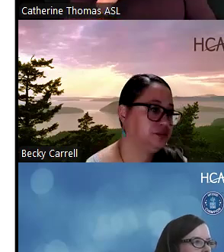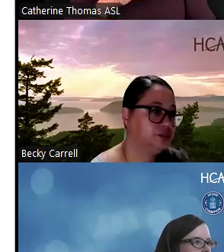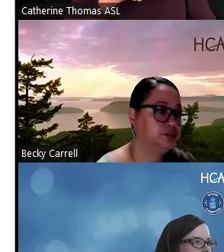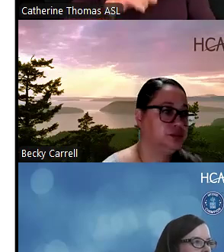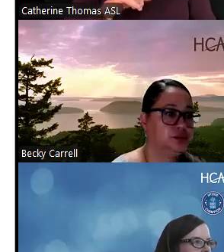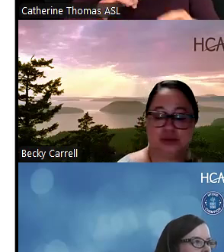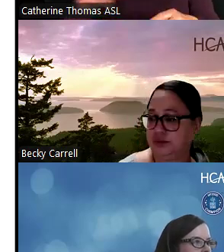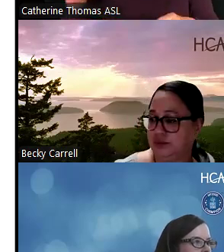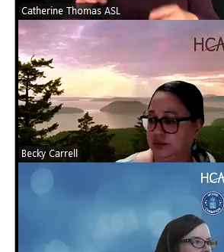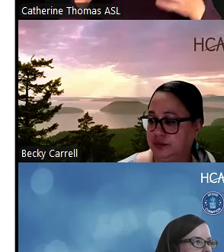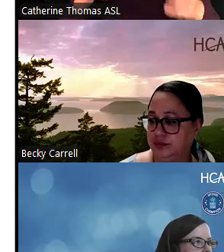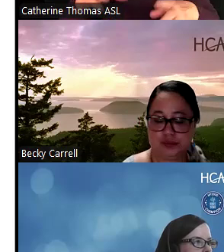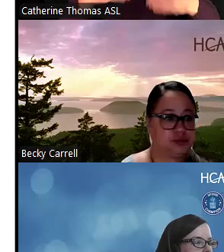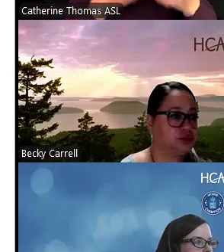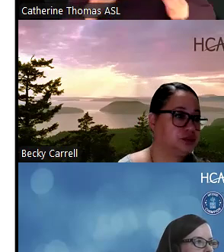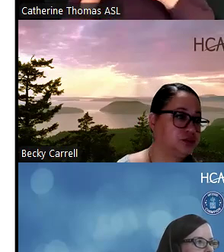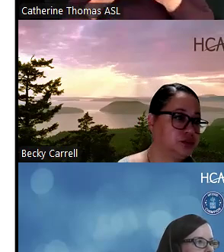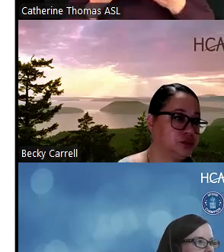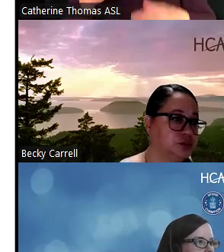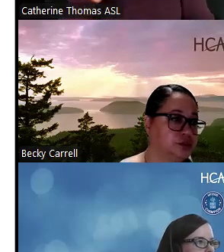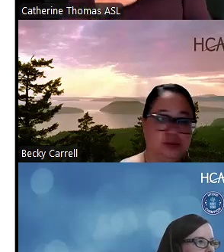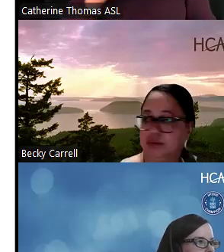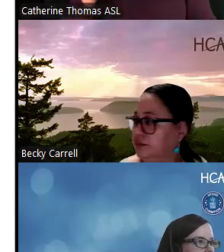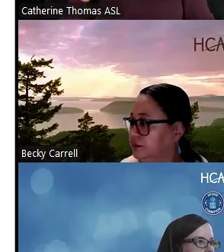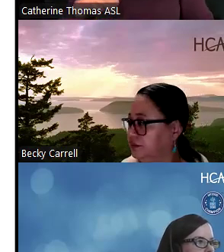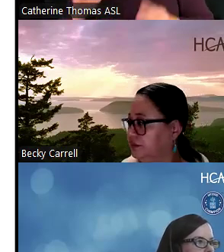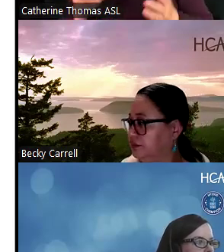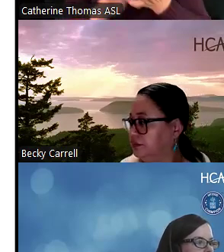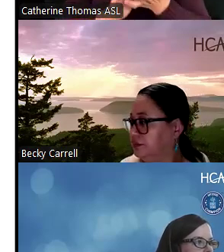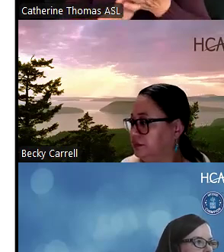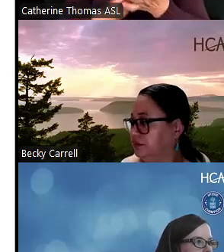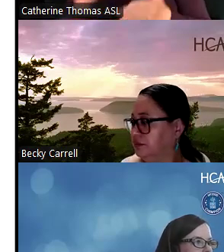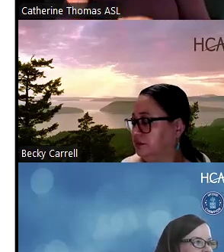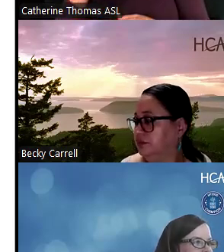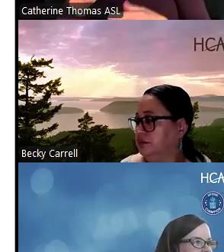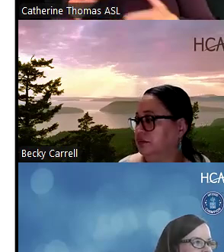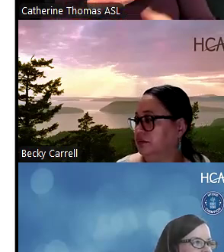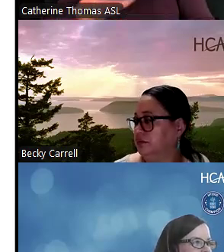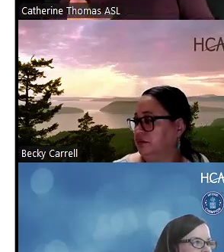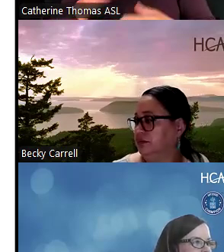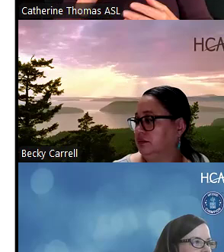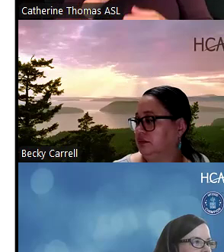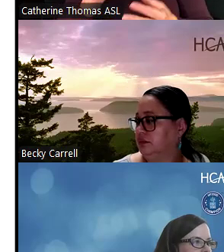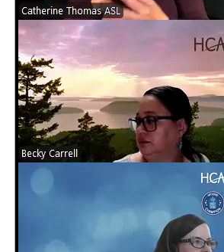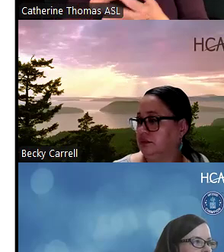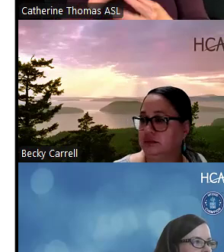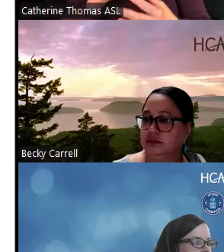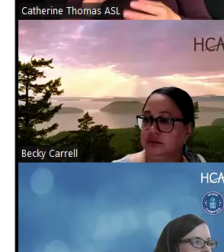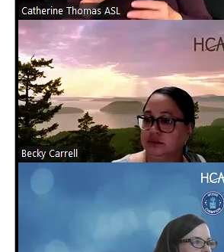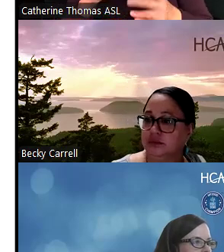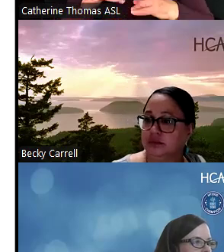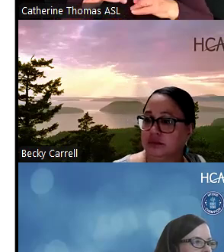provide, whether it's good or bad, kudos are always welcome as well. That is provided directly through the scheduling